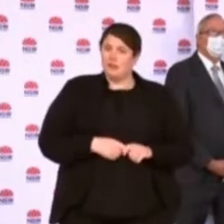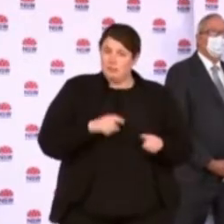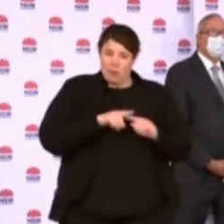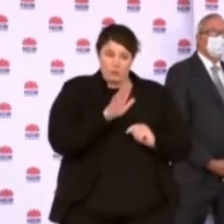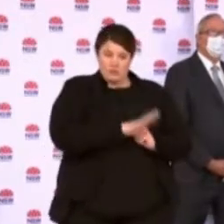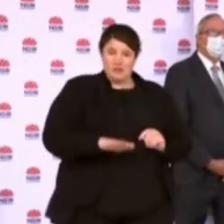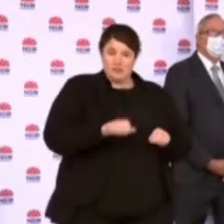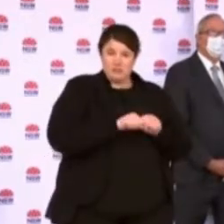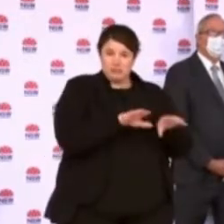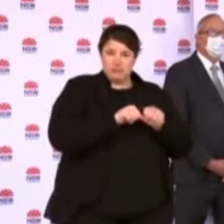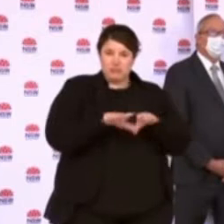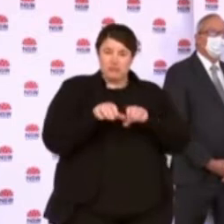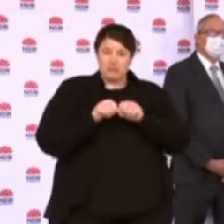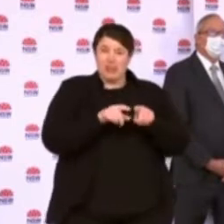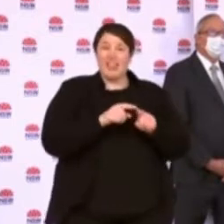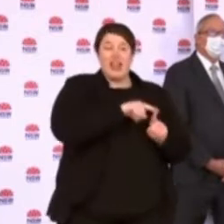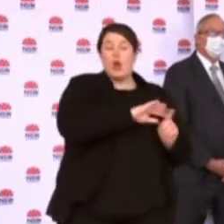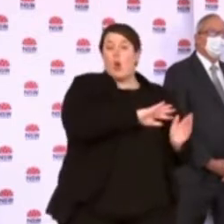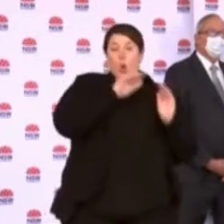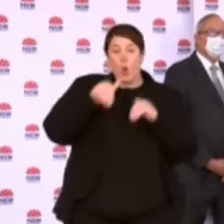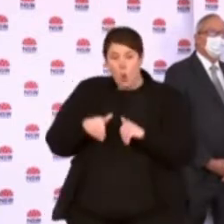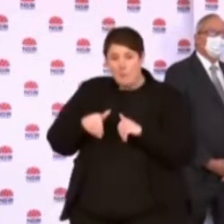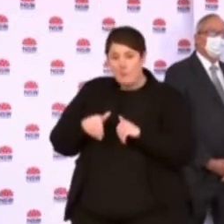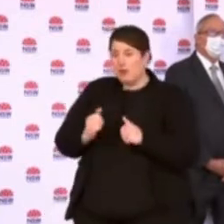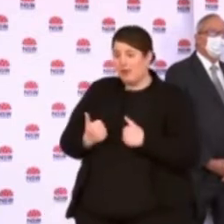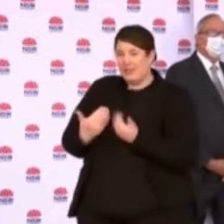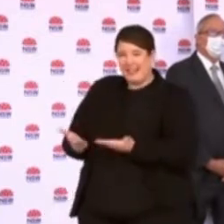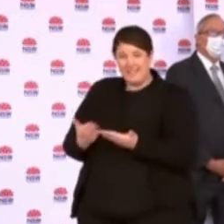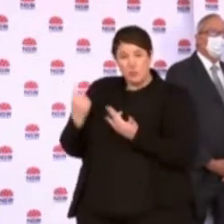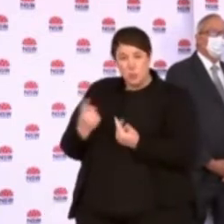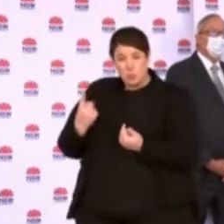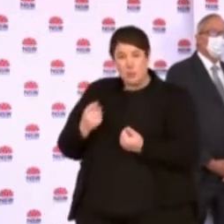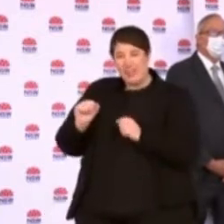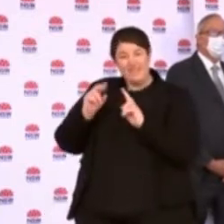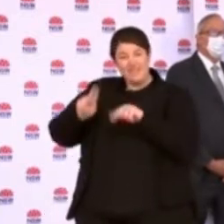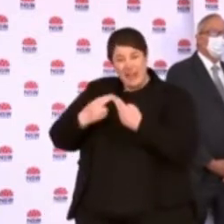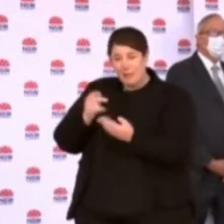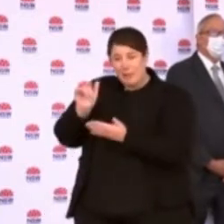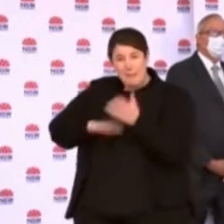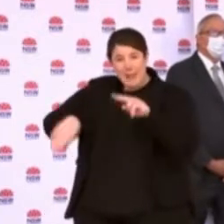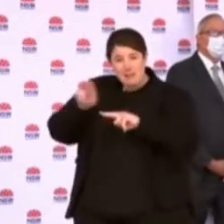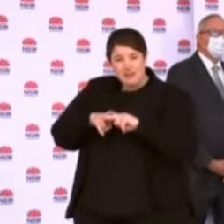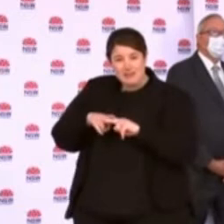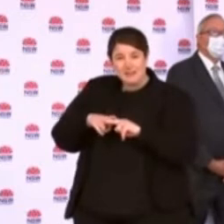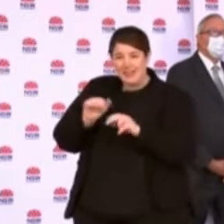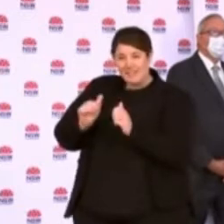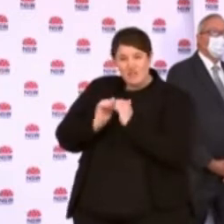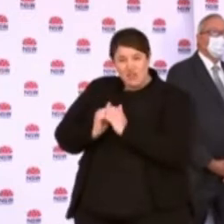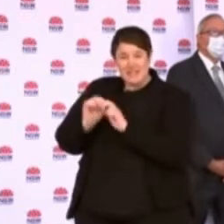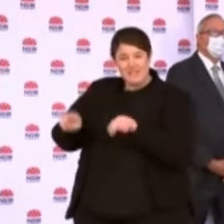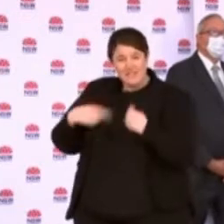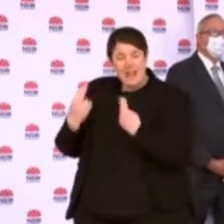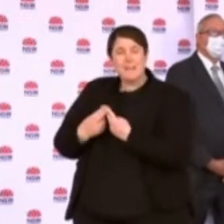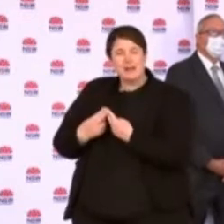largely spreading it again, to echo the Premier's words, to their closest friends and family. So